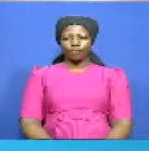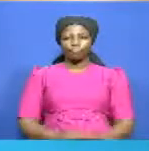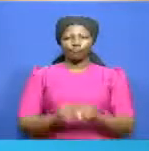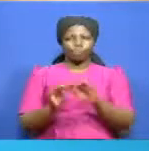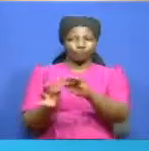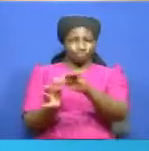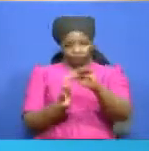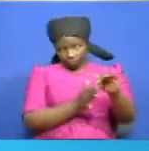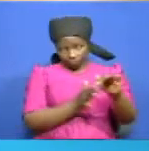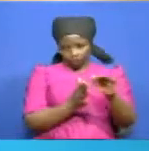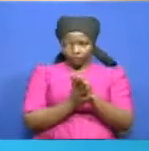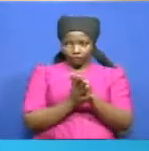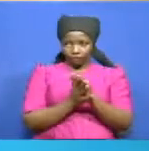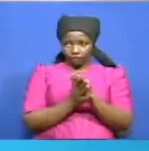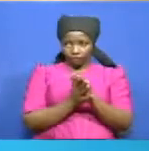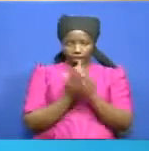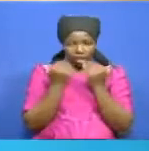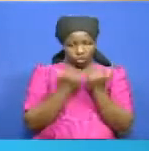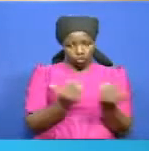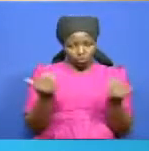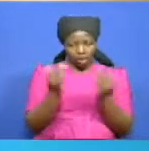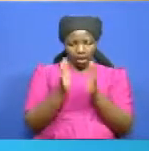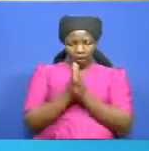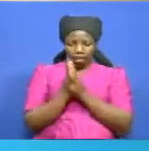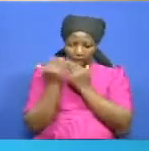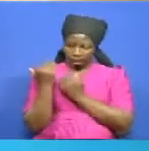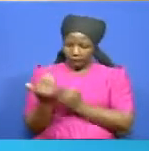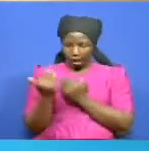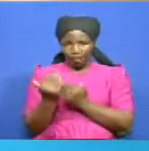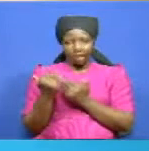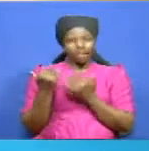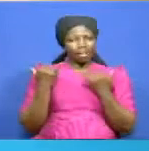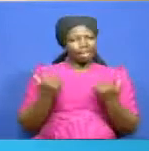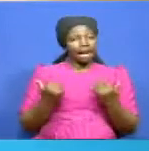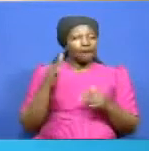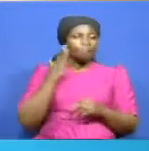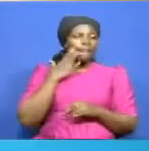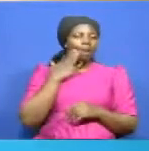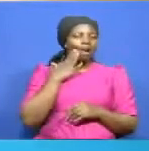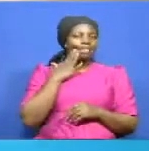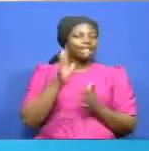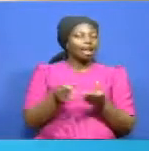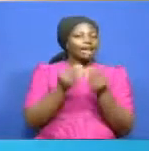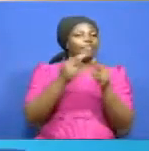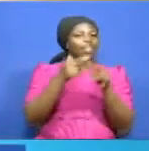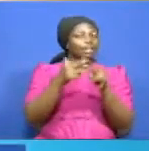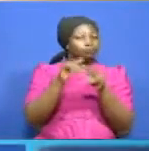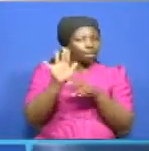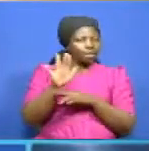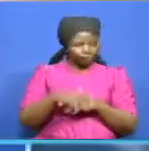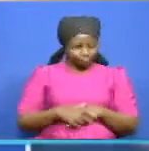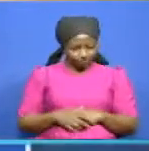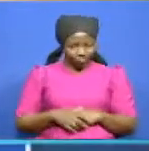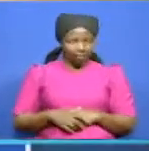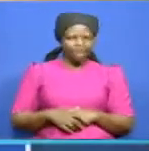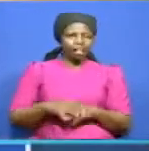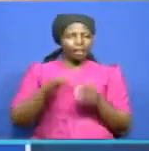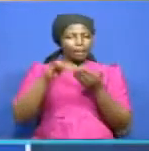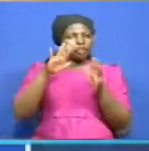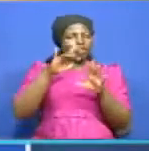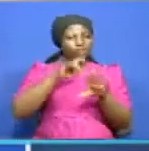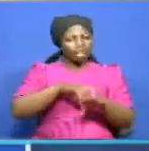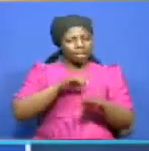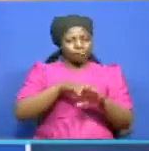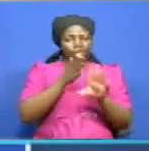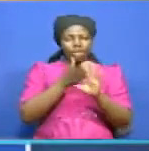Now, they are children with babies, teenage mothers they are referred to. In many cases, they are forced to drop out of school to embark on